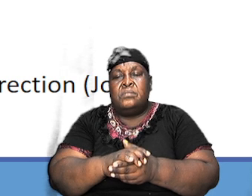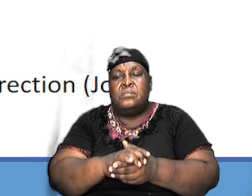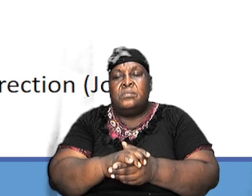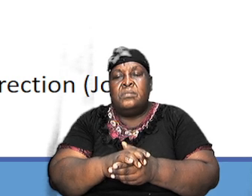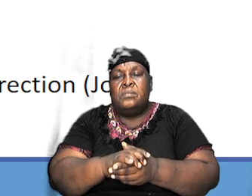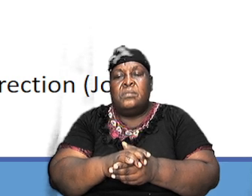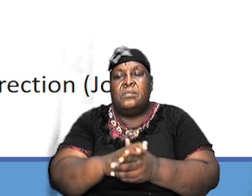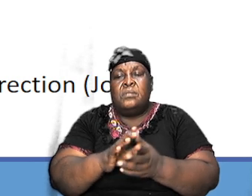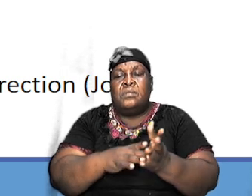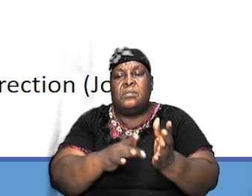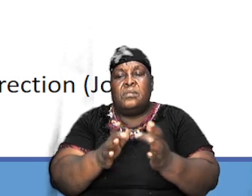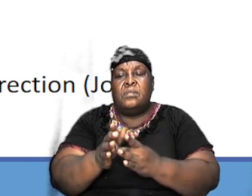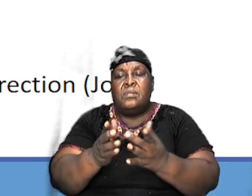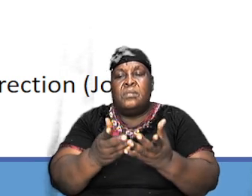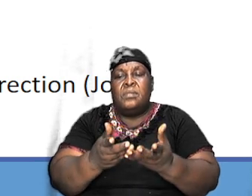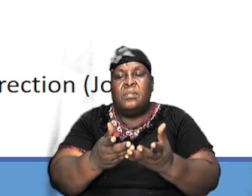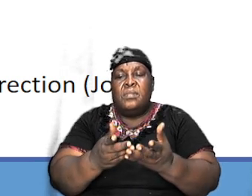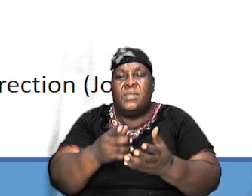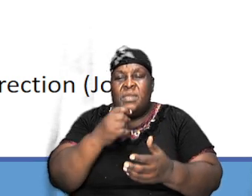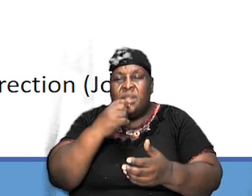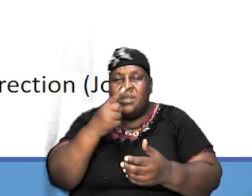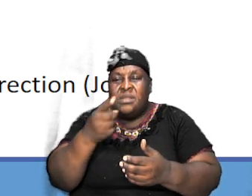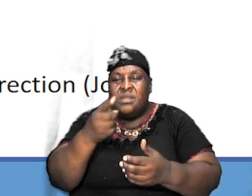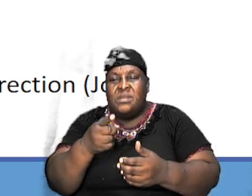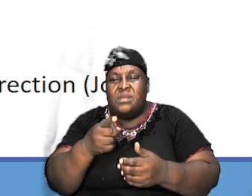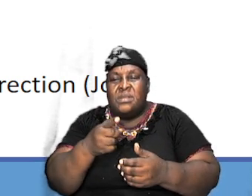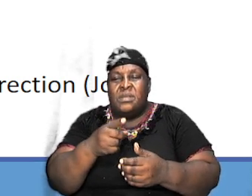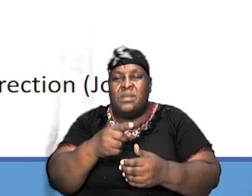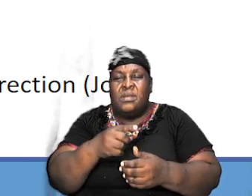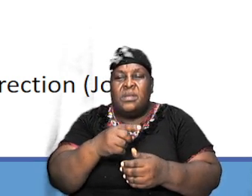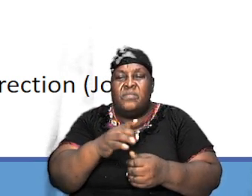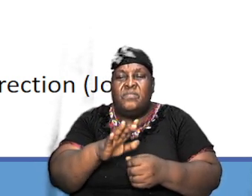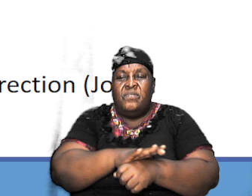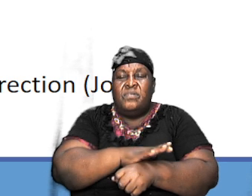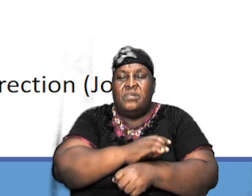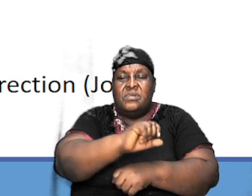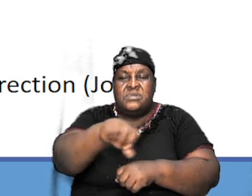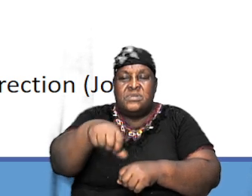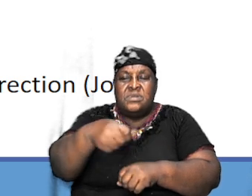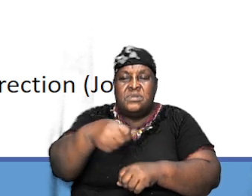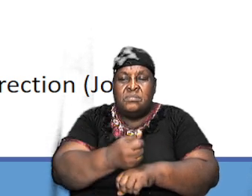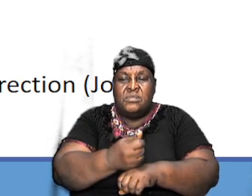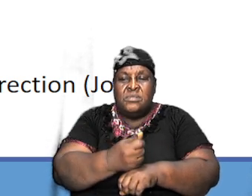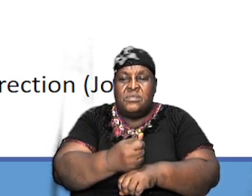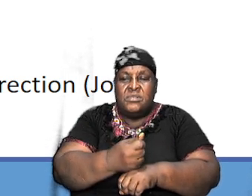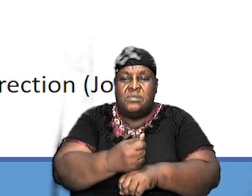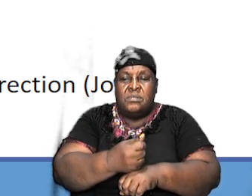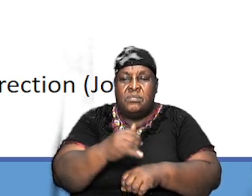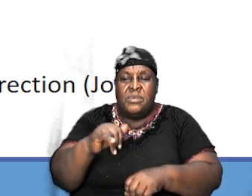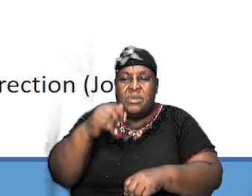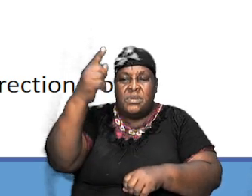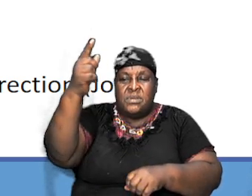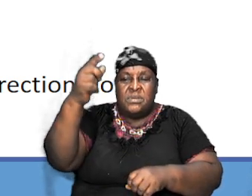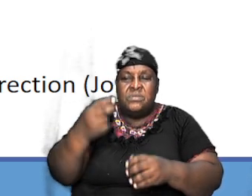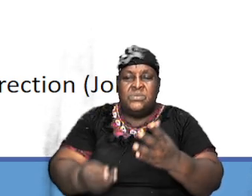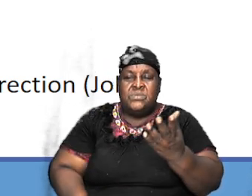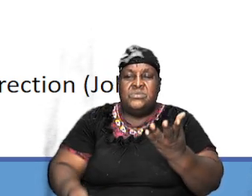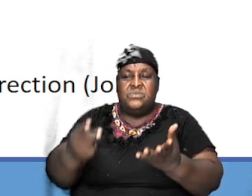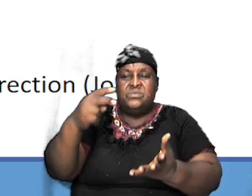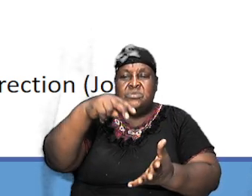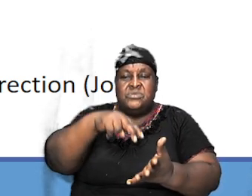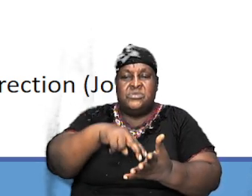19. Jesus is claimed to deity, fully established by his resurrection. You can find that in John 20,